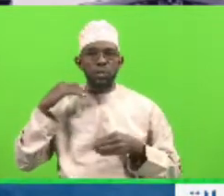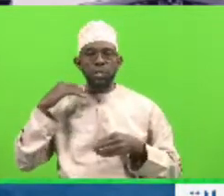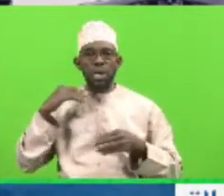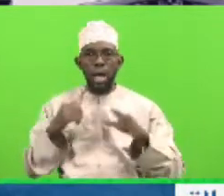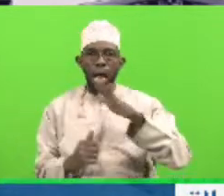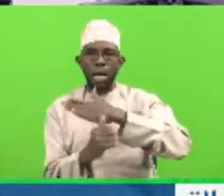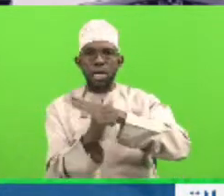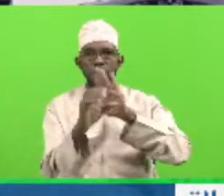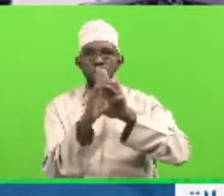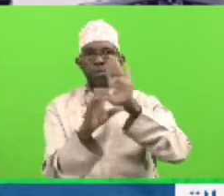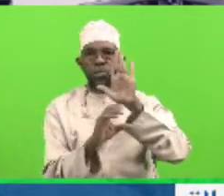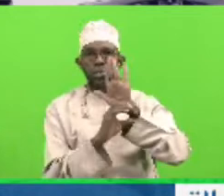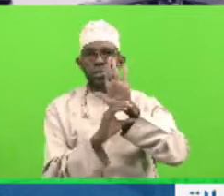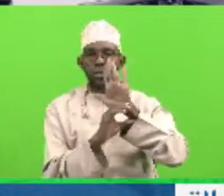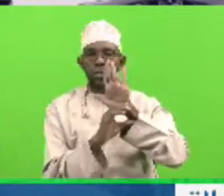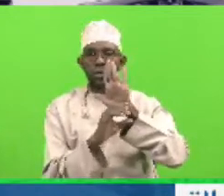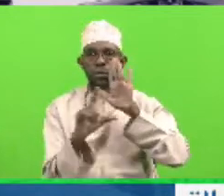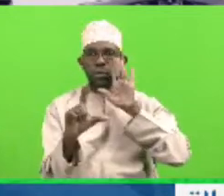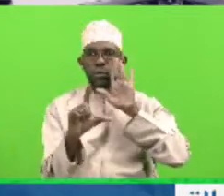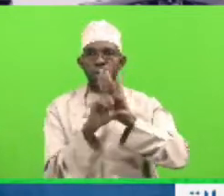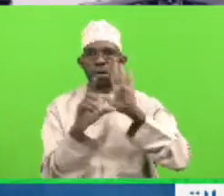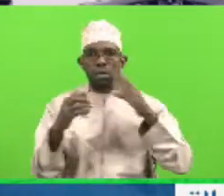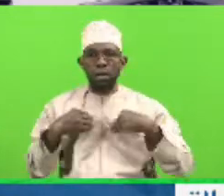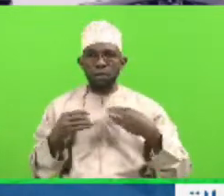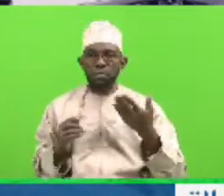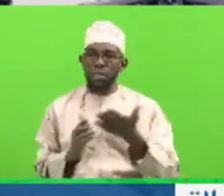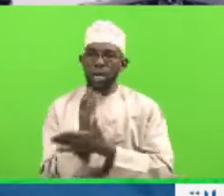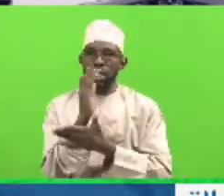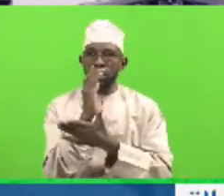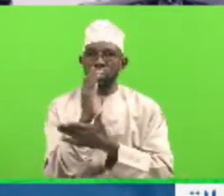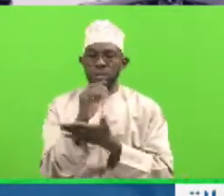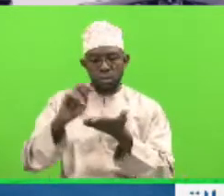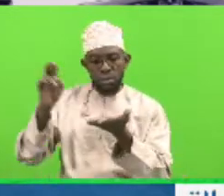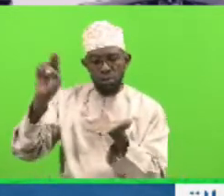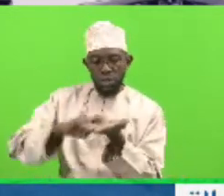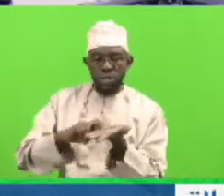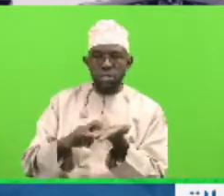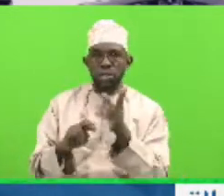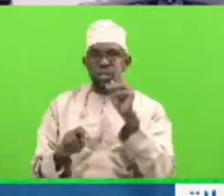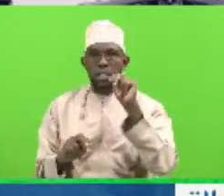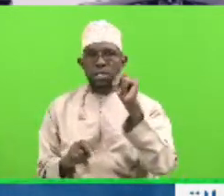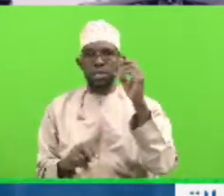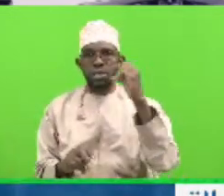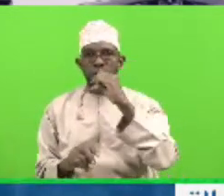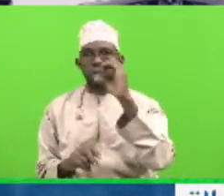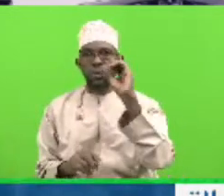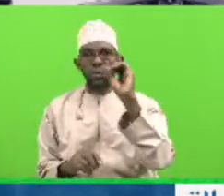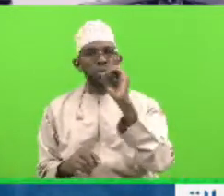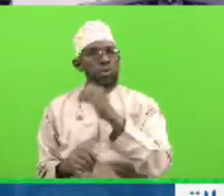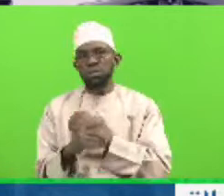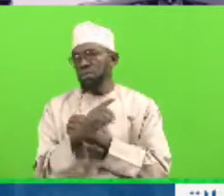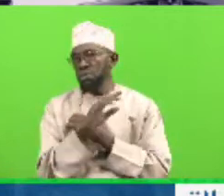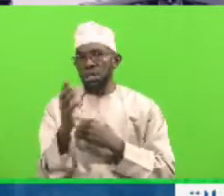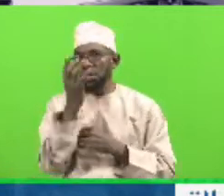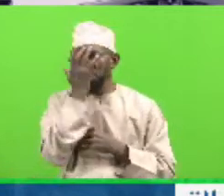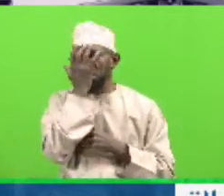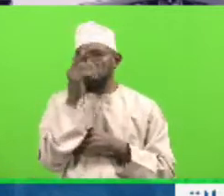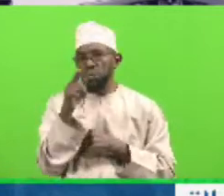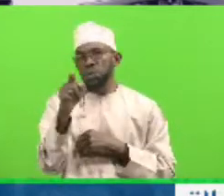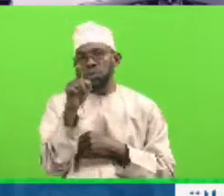under our penal code to also have a right of being registered as a non-governmental organization? Wallahi, shame on